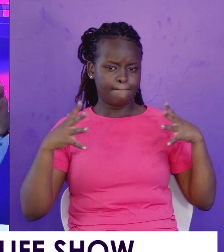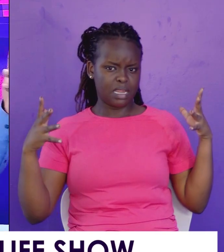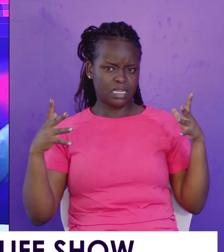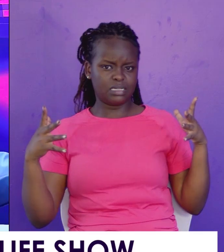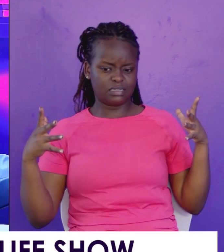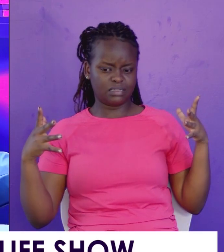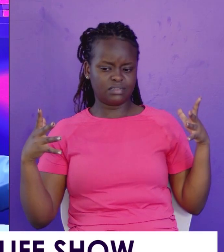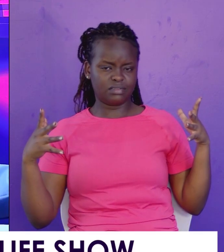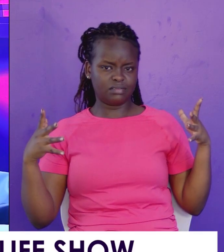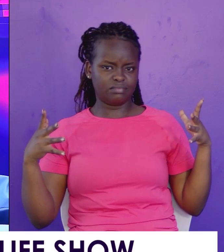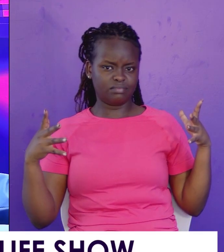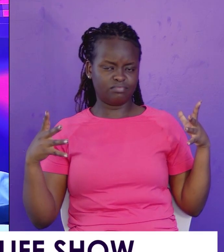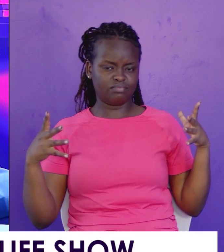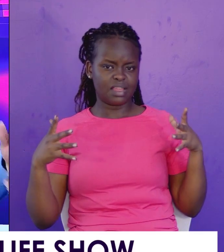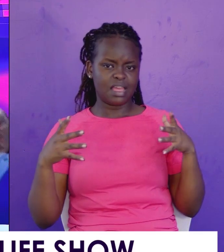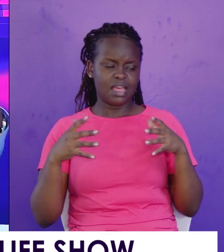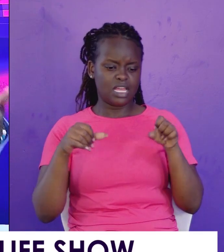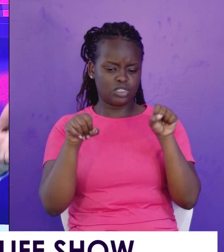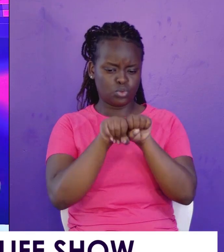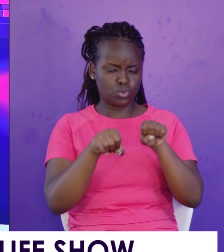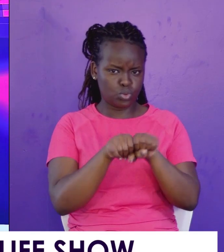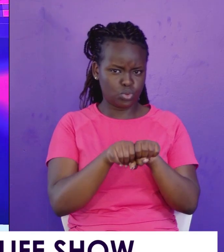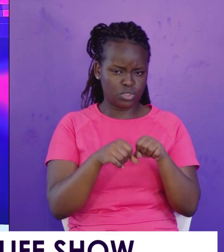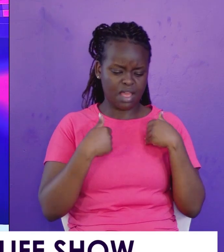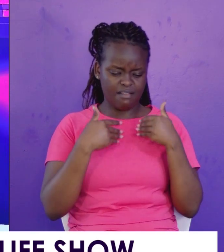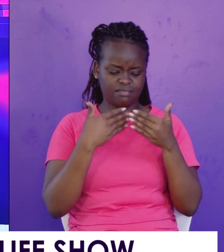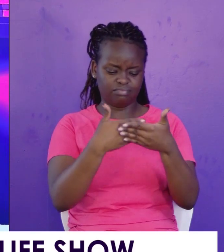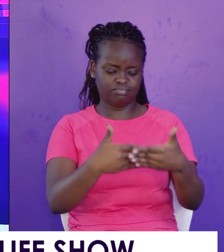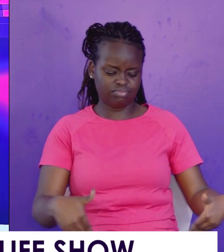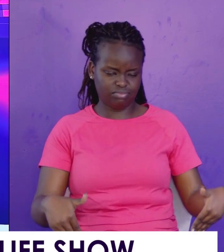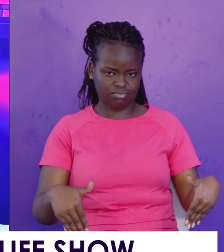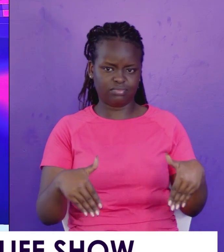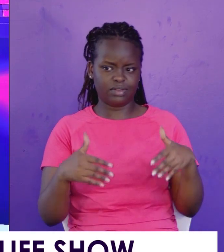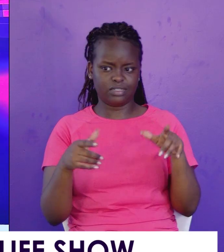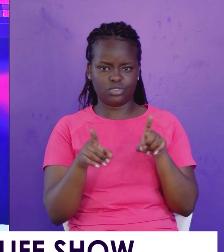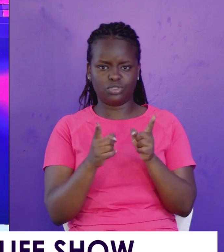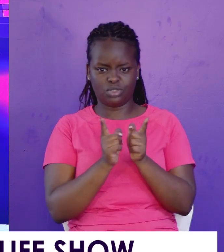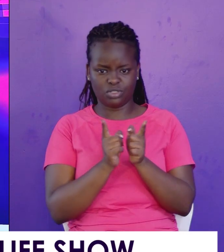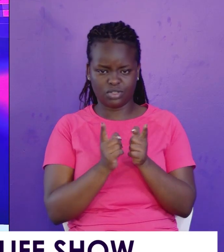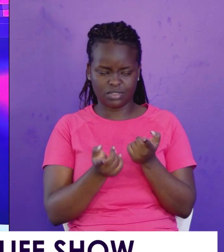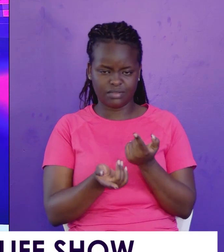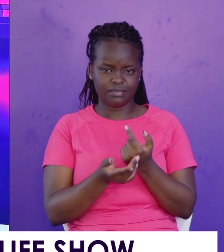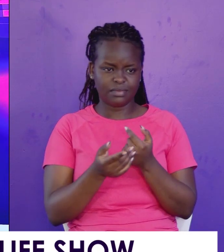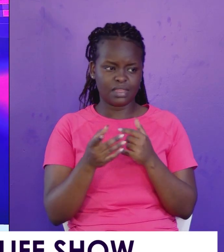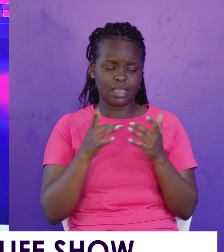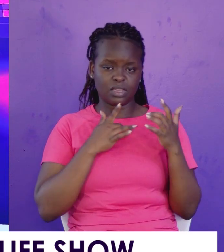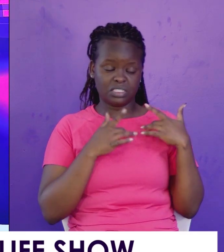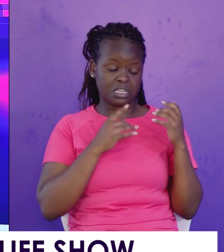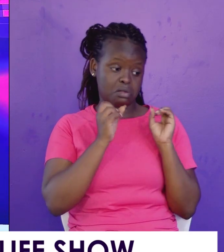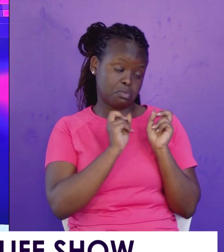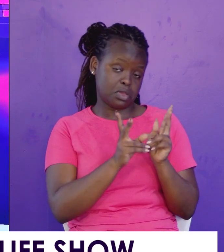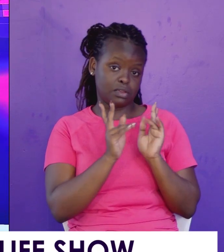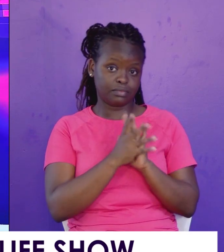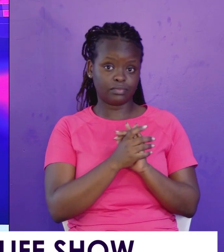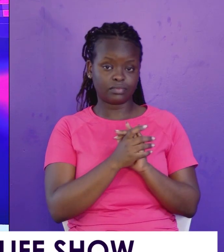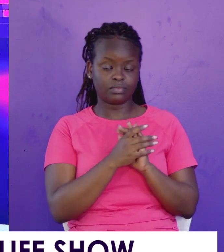And platform shoes. And platform shoes, and there was a lot of mini skirts there at that time. Yeah. And it was considered just okay, you see. So